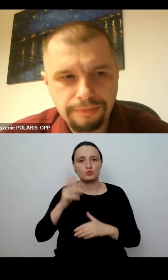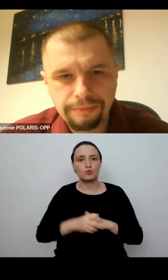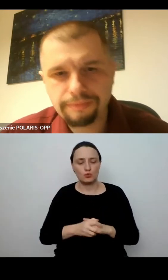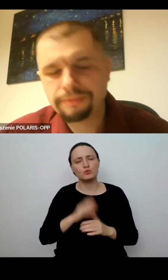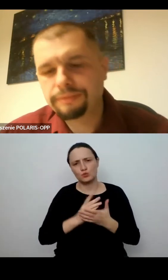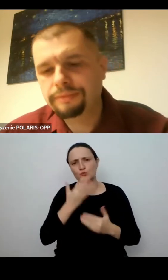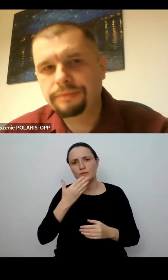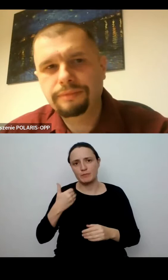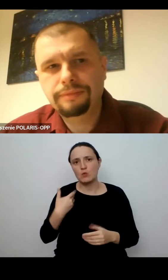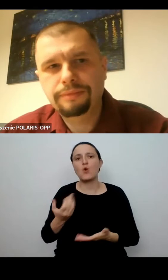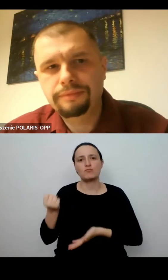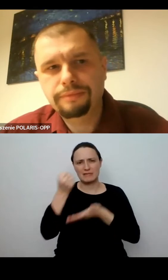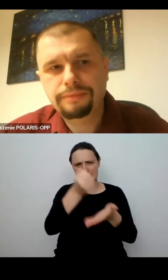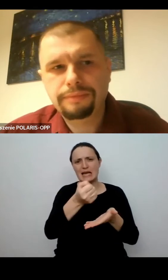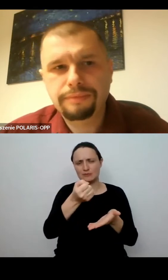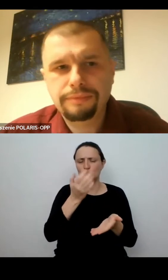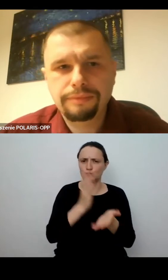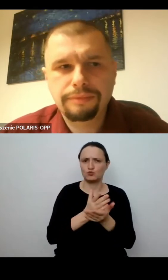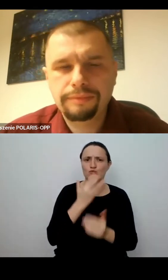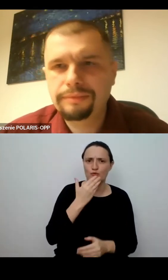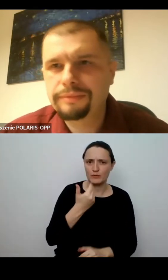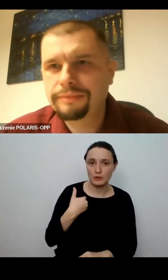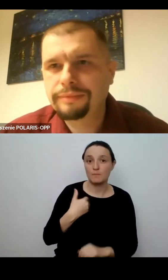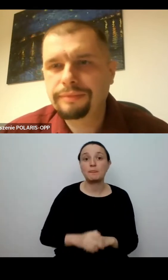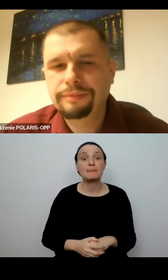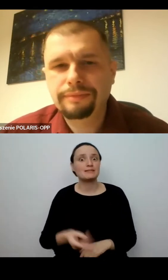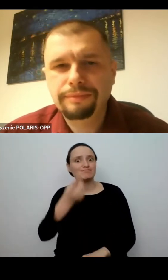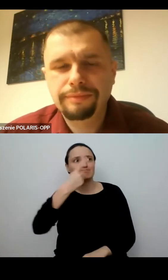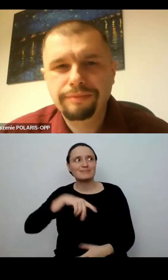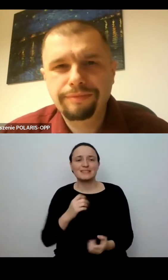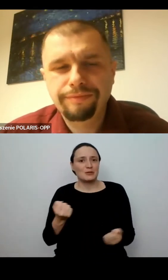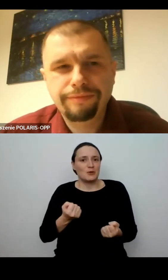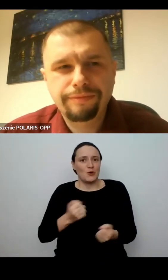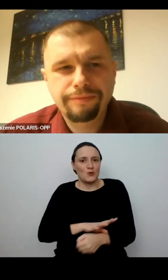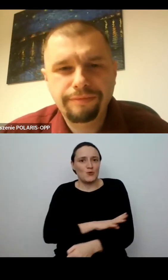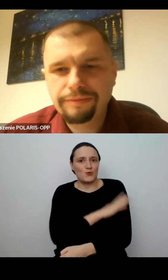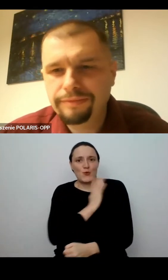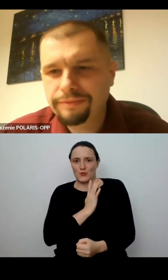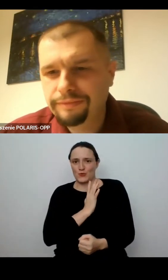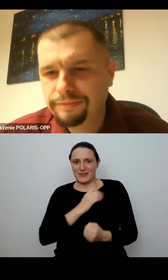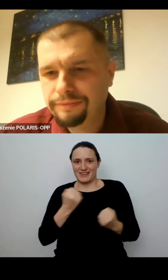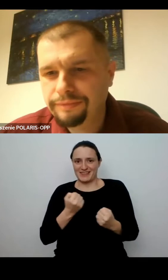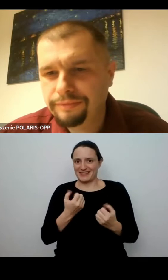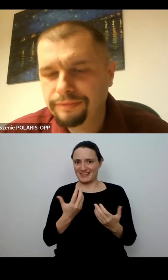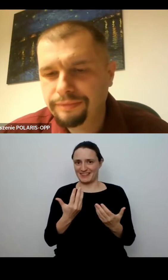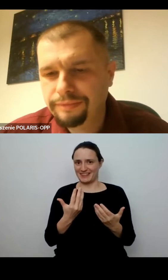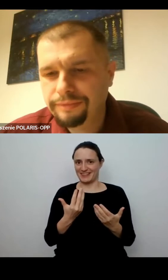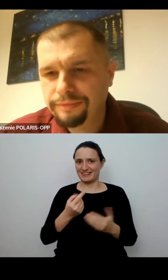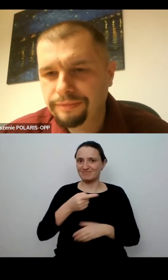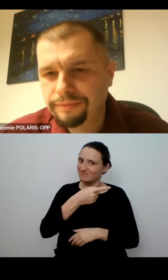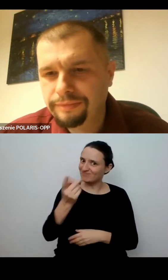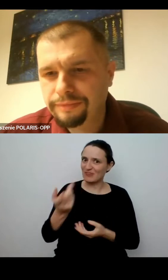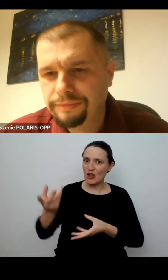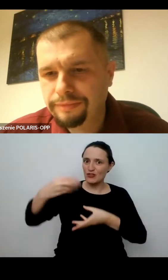We are very excited to welcome our lecturer from Slovenia, Jurij Stare, who is an expert